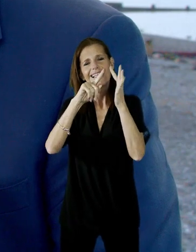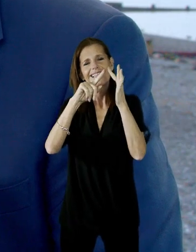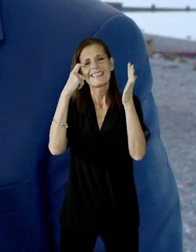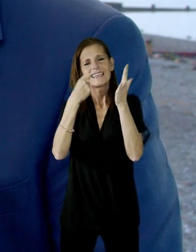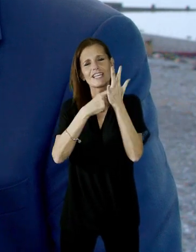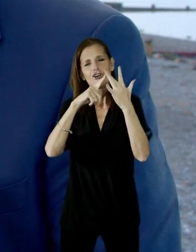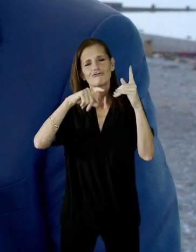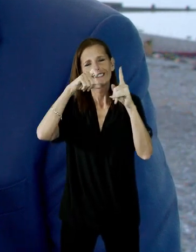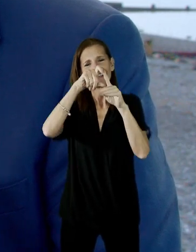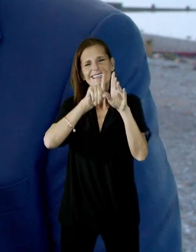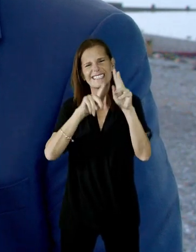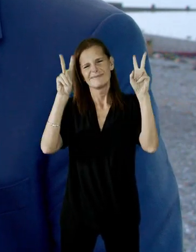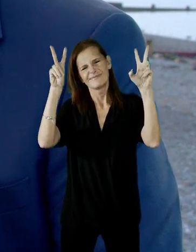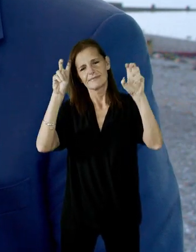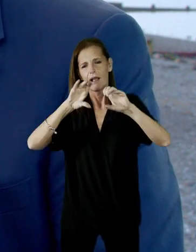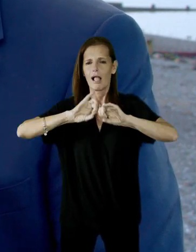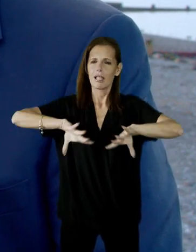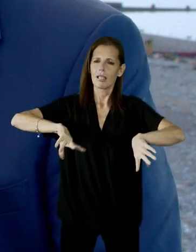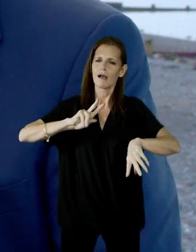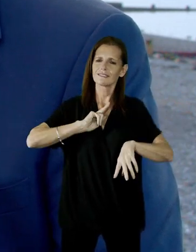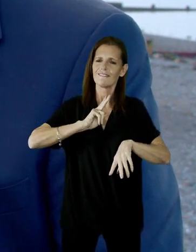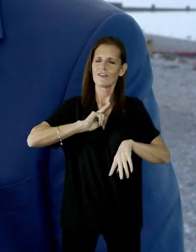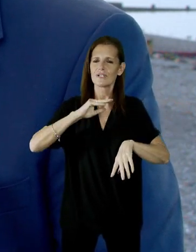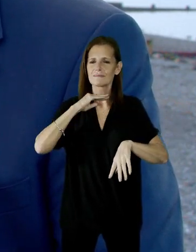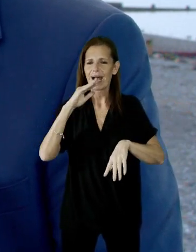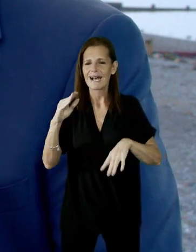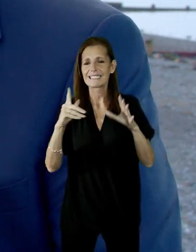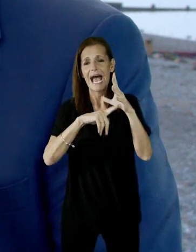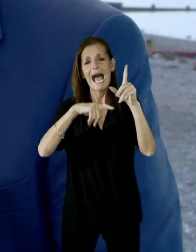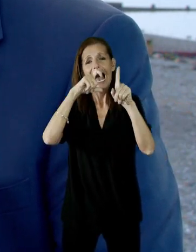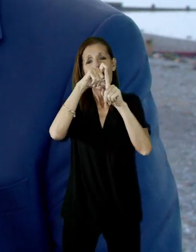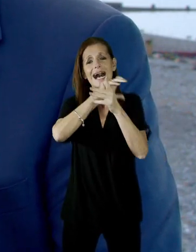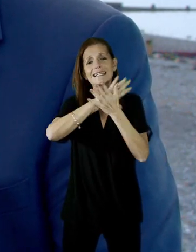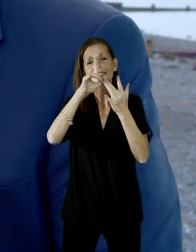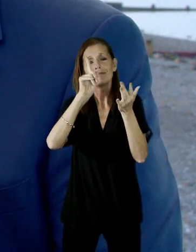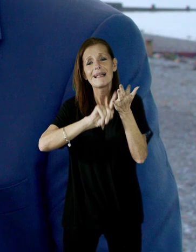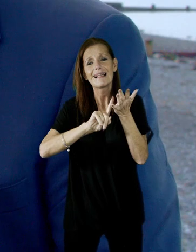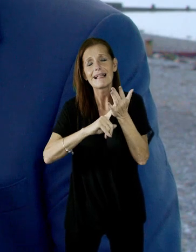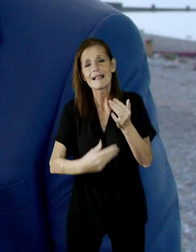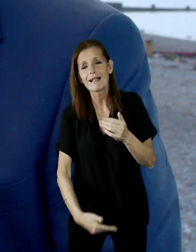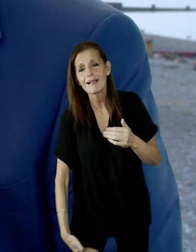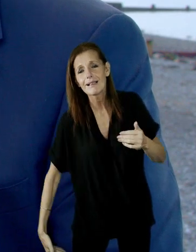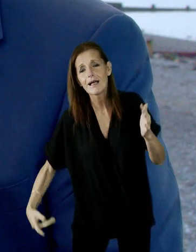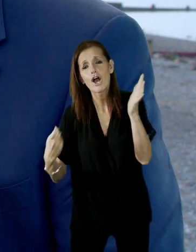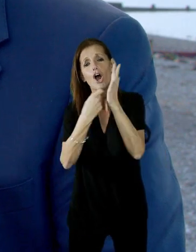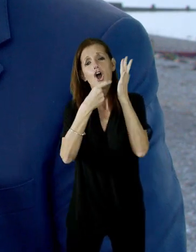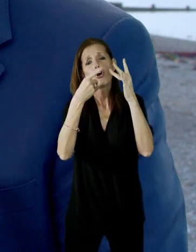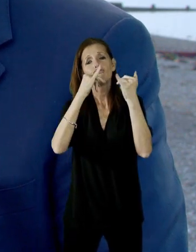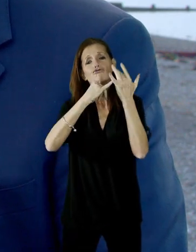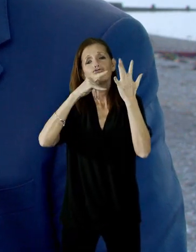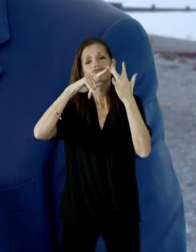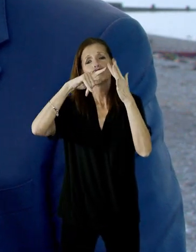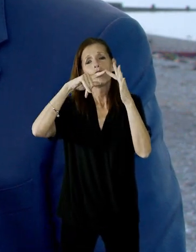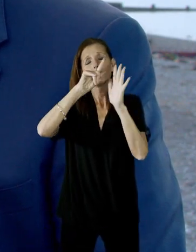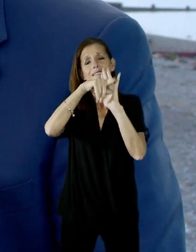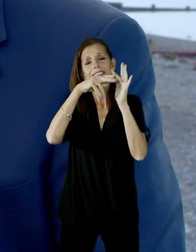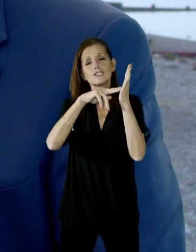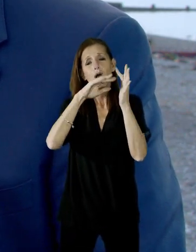Lost Voice Guy, Adam Hills from The Last Leg, and recently Rosie Jones on BBC's Question